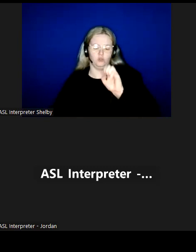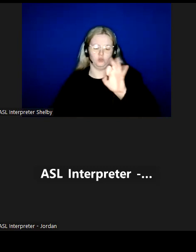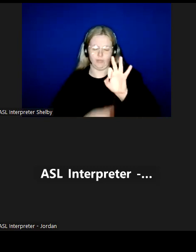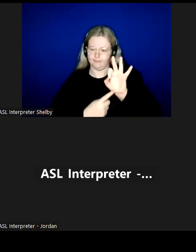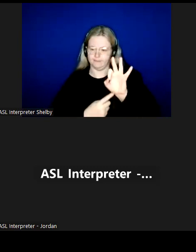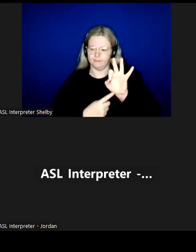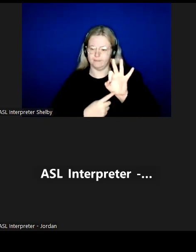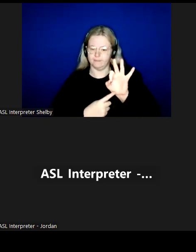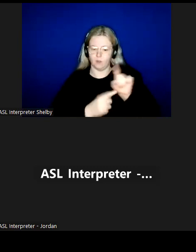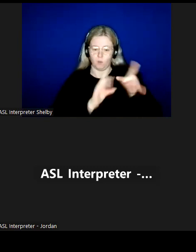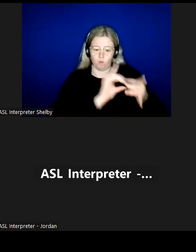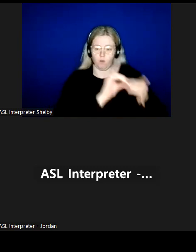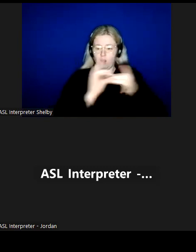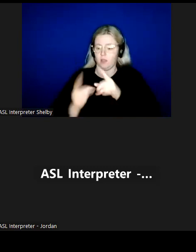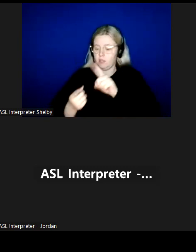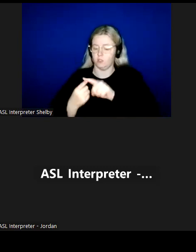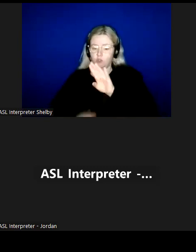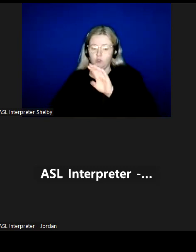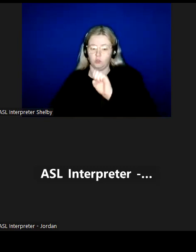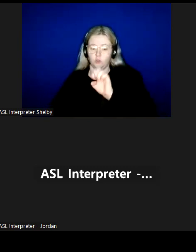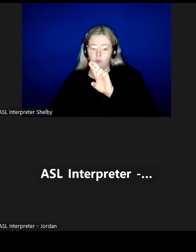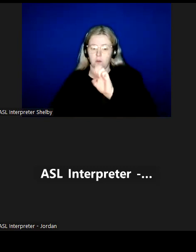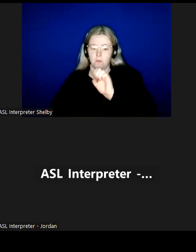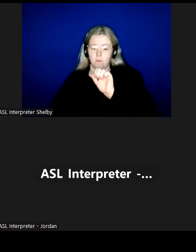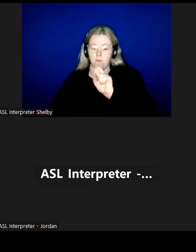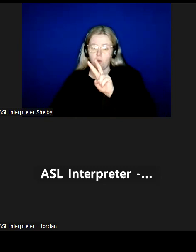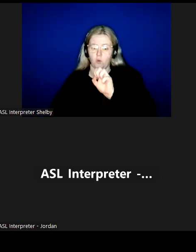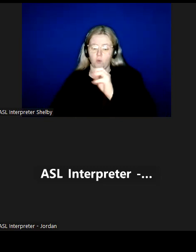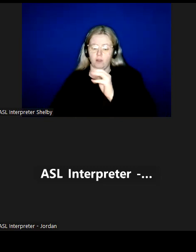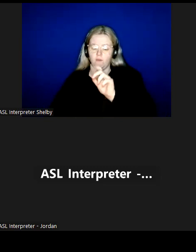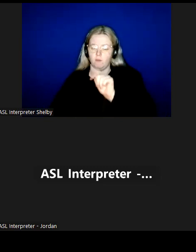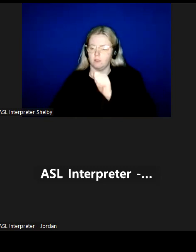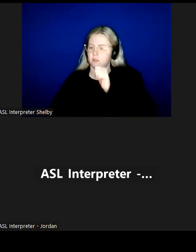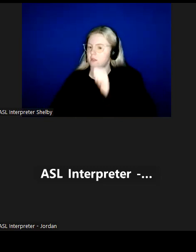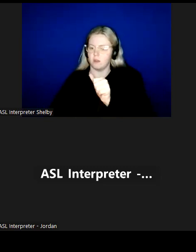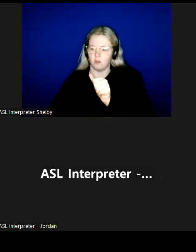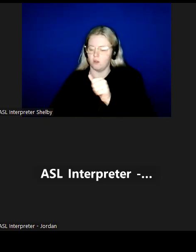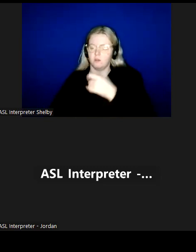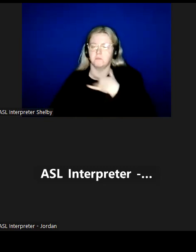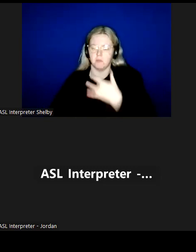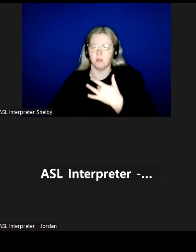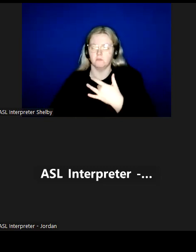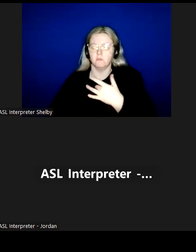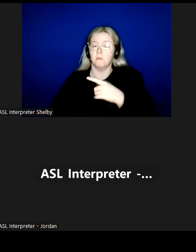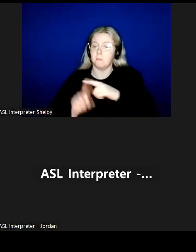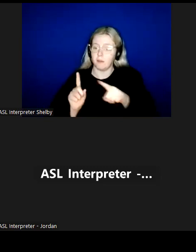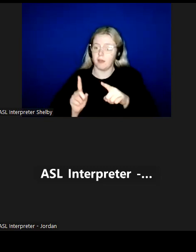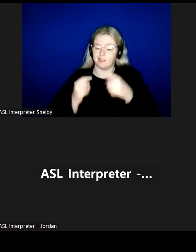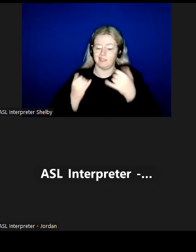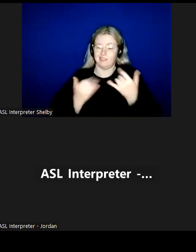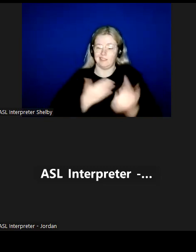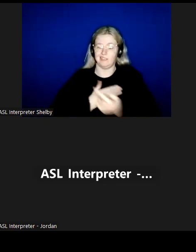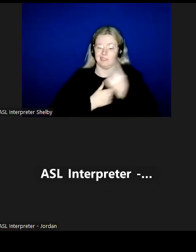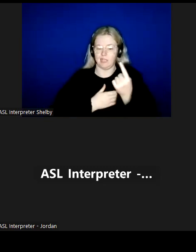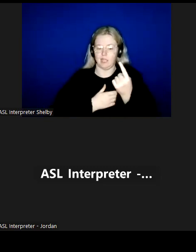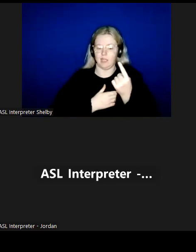correlate with bereavement as such. But the focus of the presentation today is on